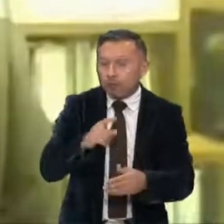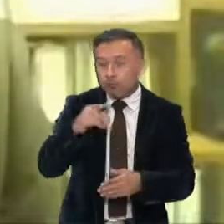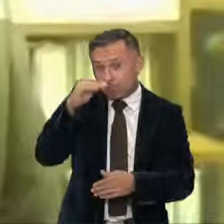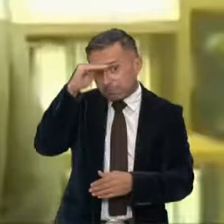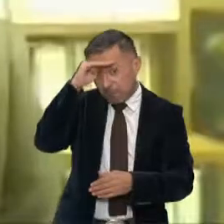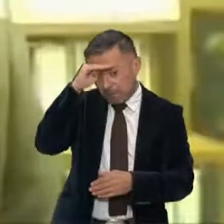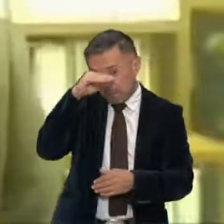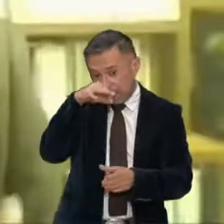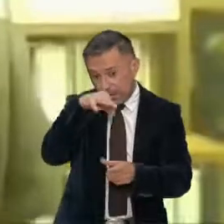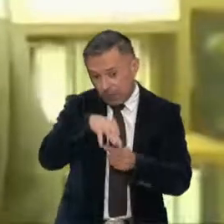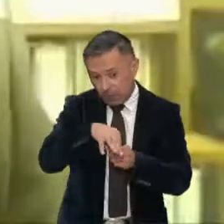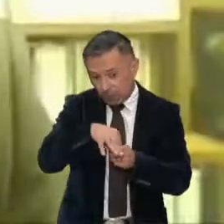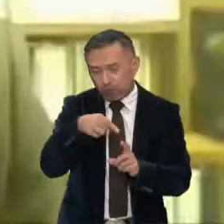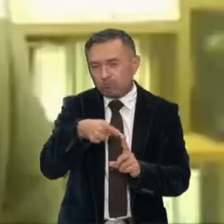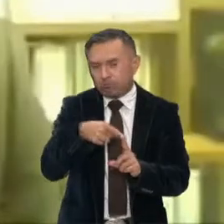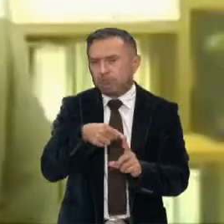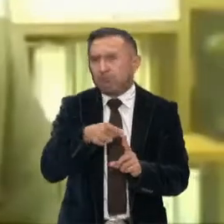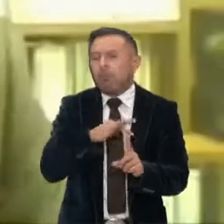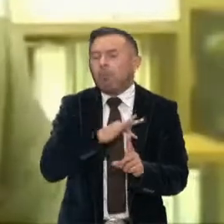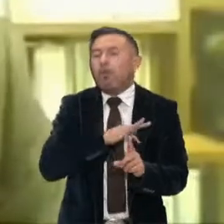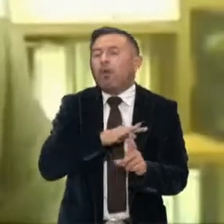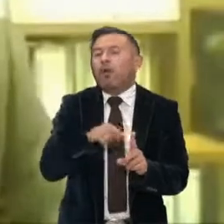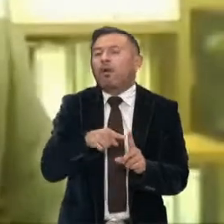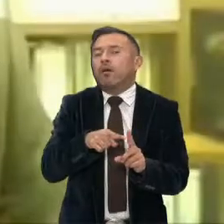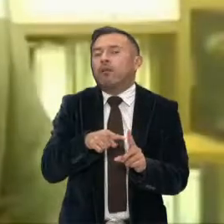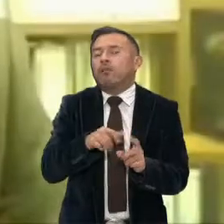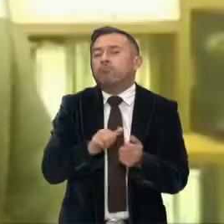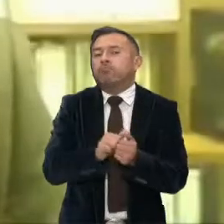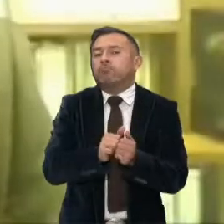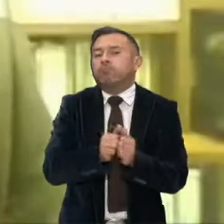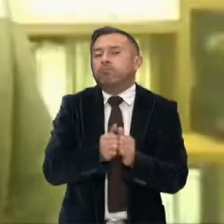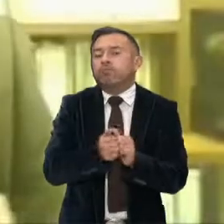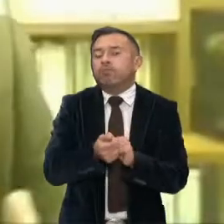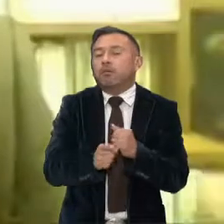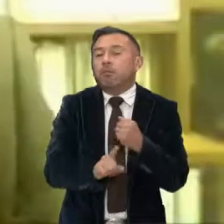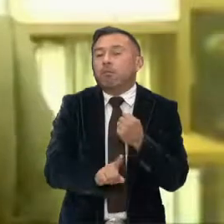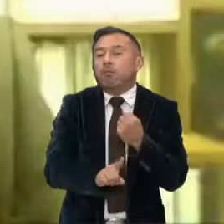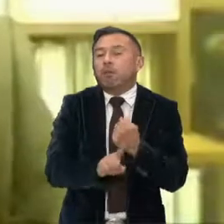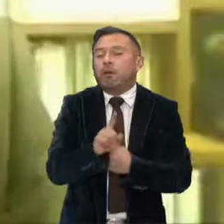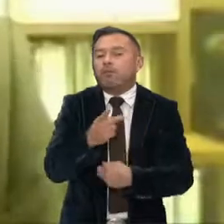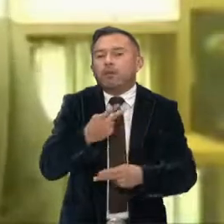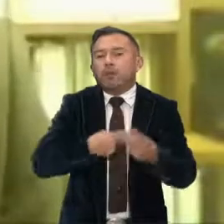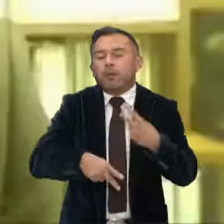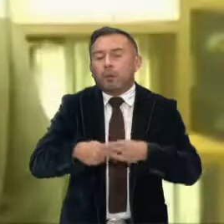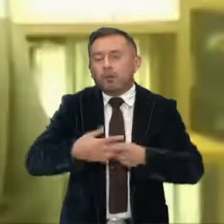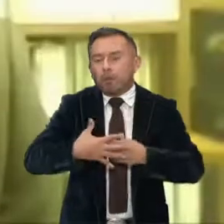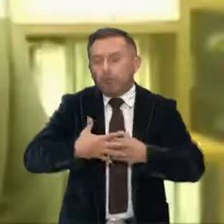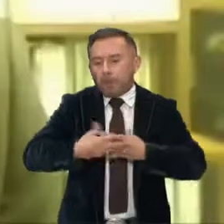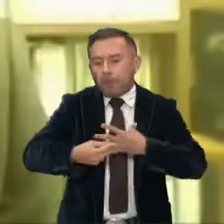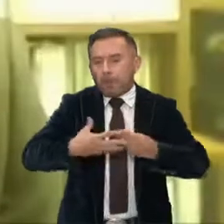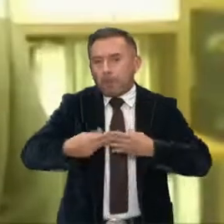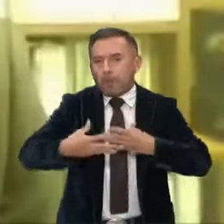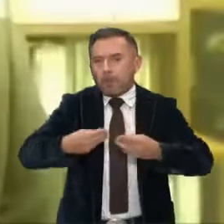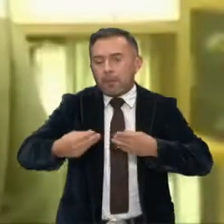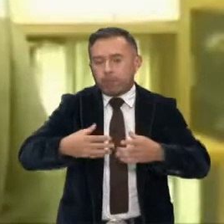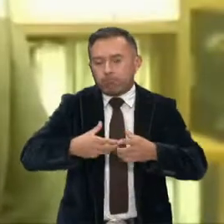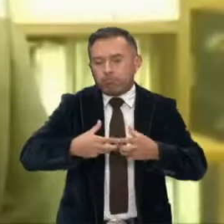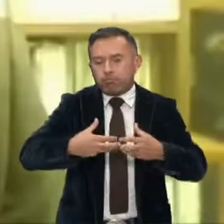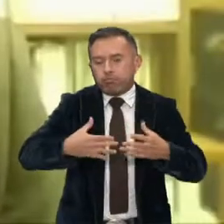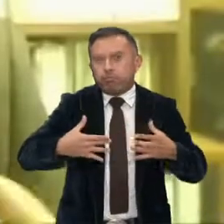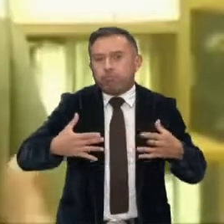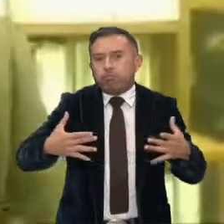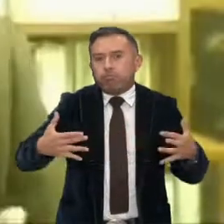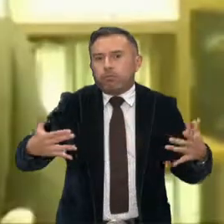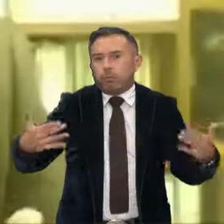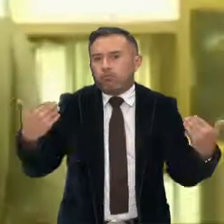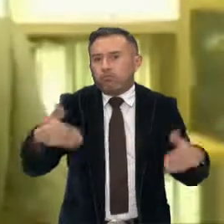fear of the elections because they thought that the election could trigger a case or a process of